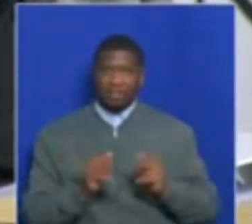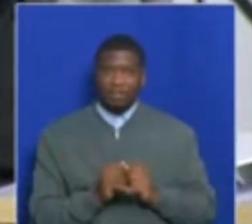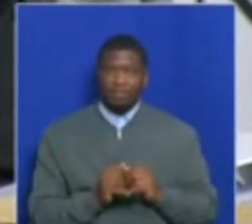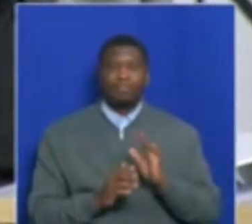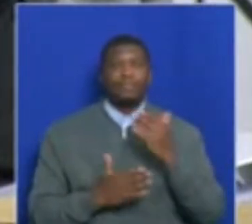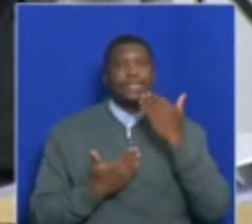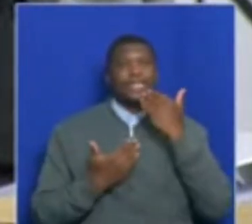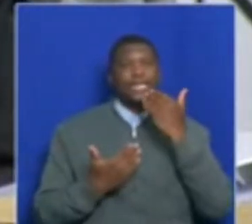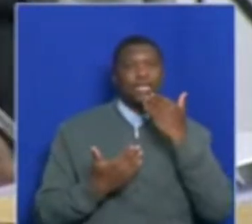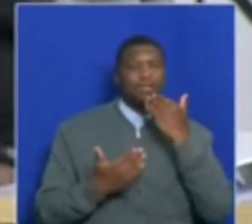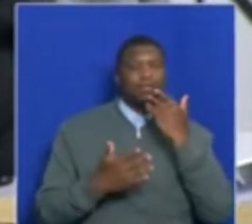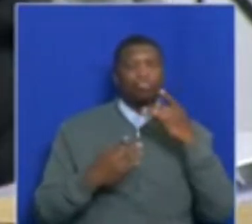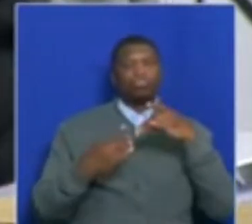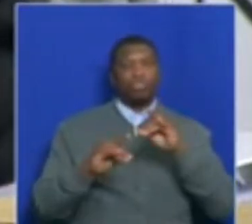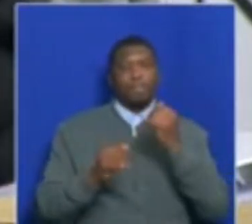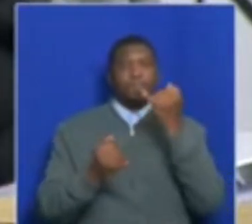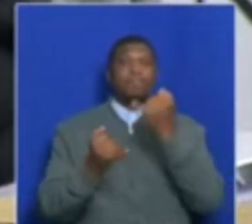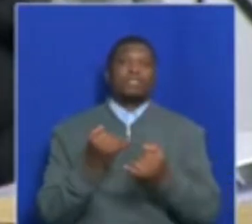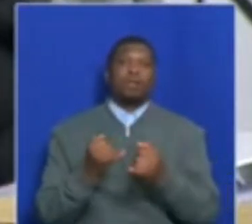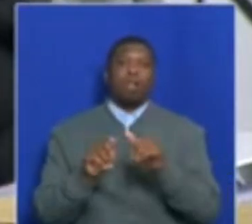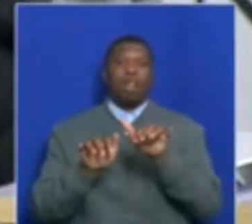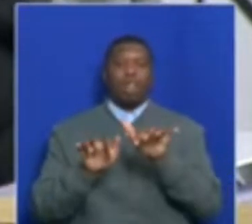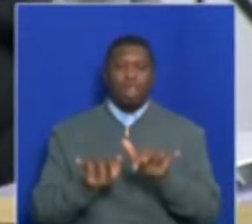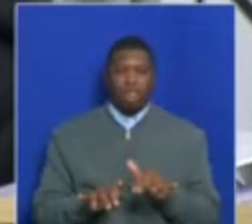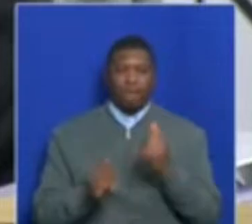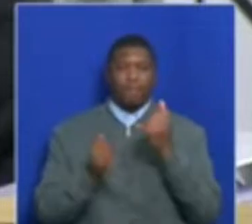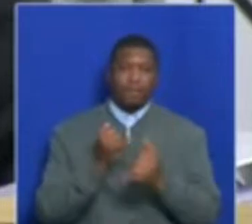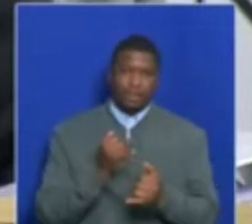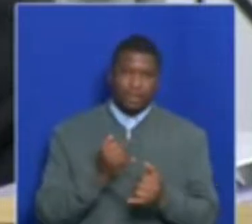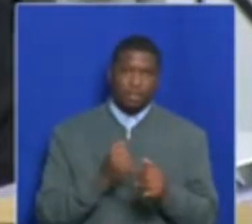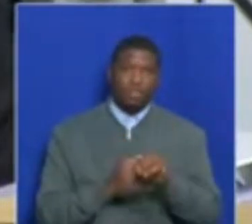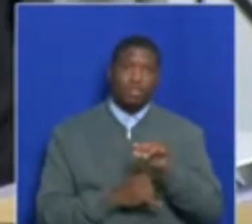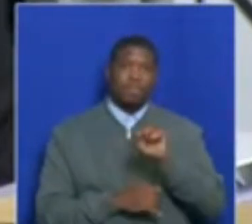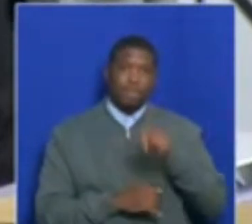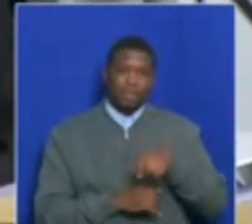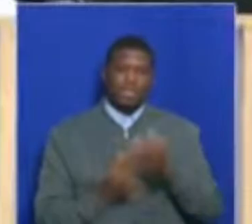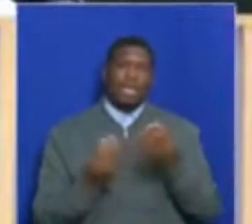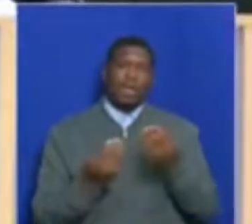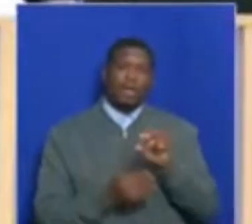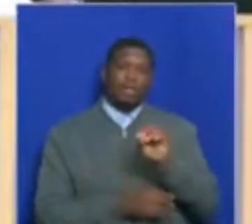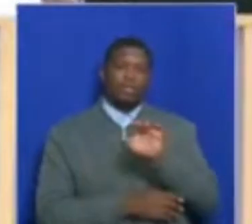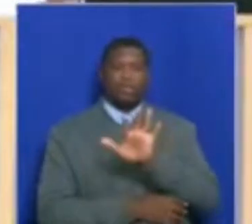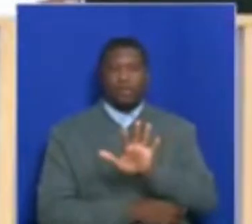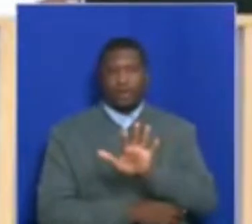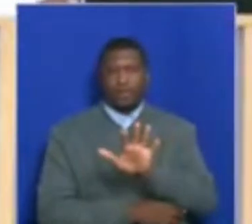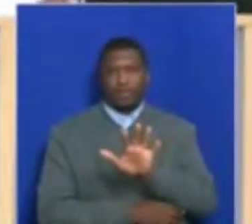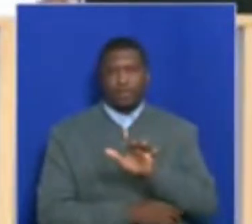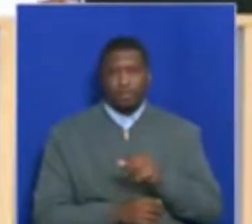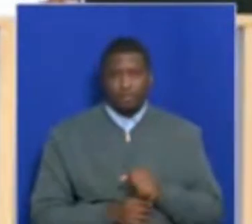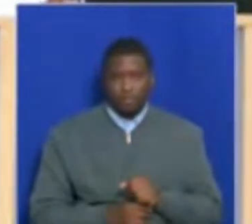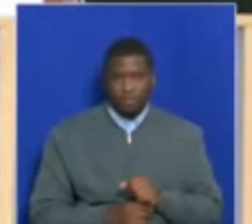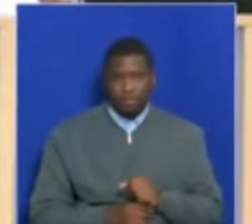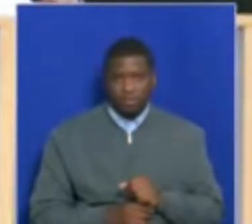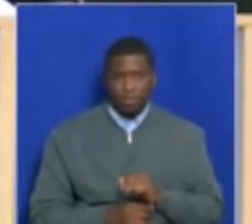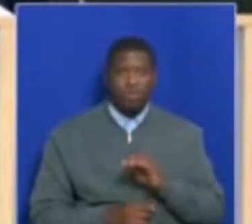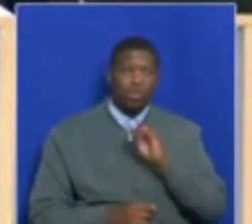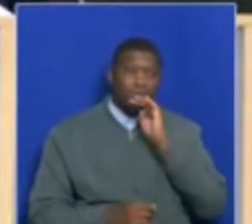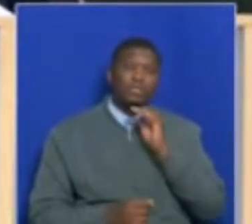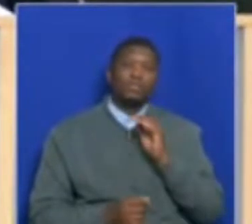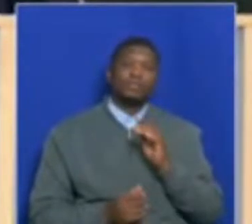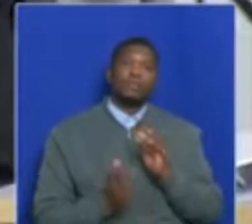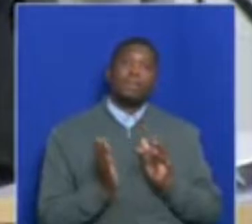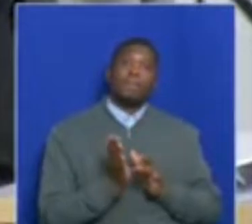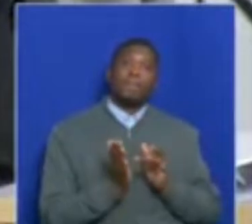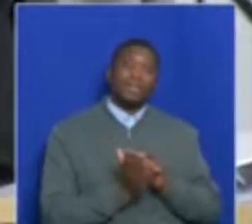error. It's 05. 05. 05. So at 33 we must change it to 05. 05.